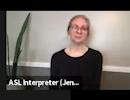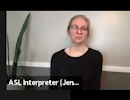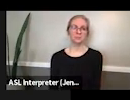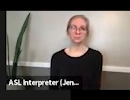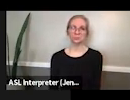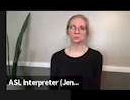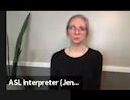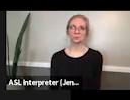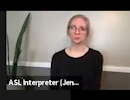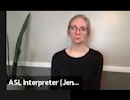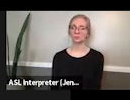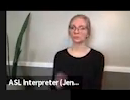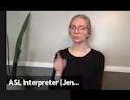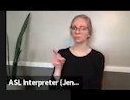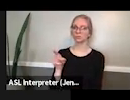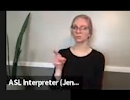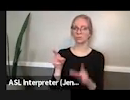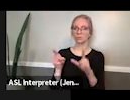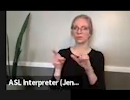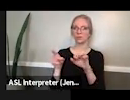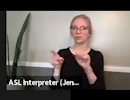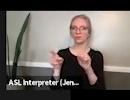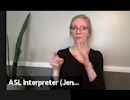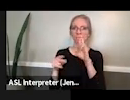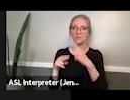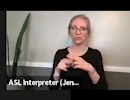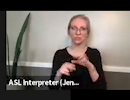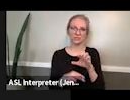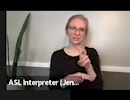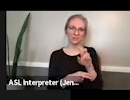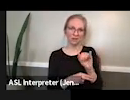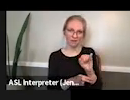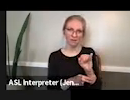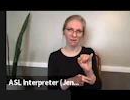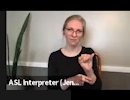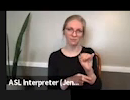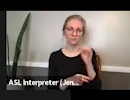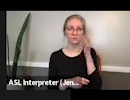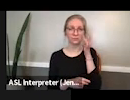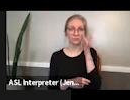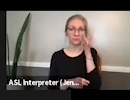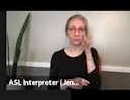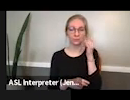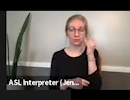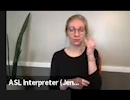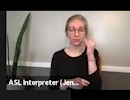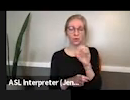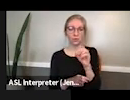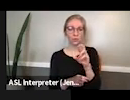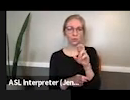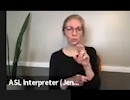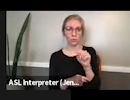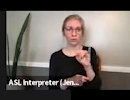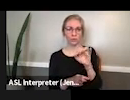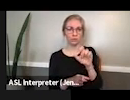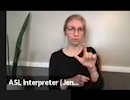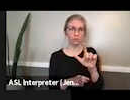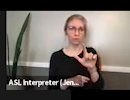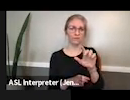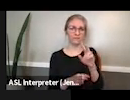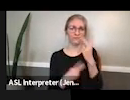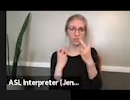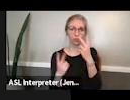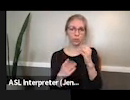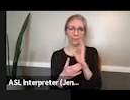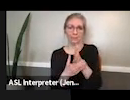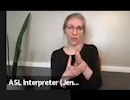Lisa mentioned CVI. For those of you, that's cortical visual impairment, whereas there isn't